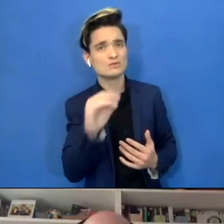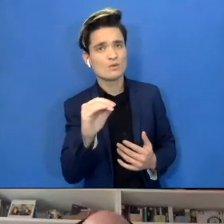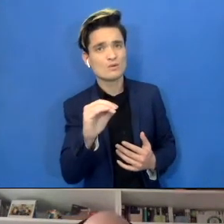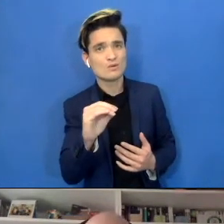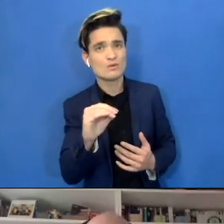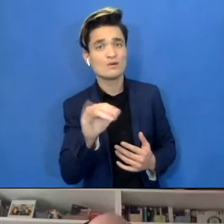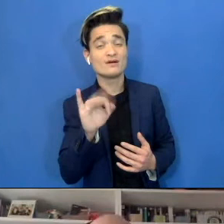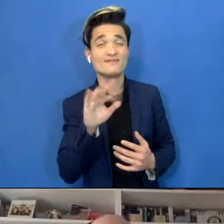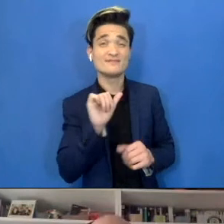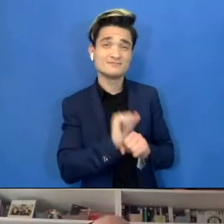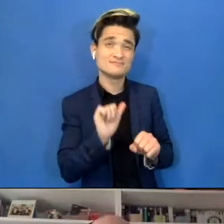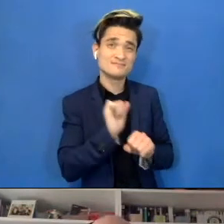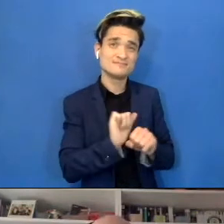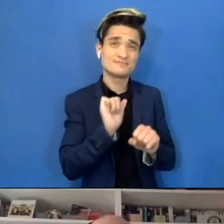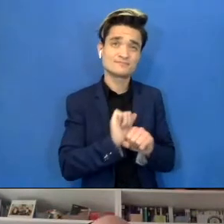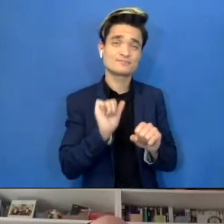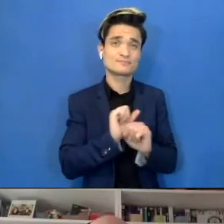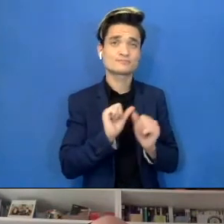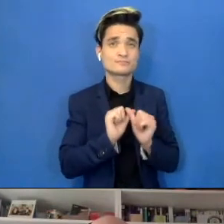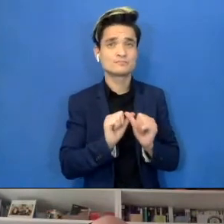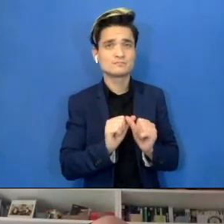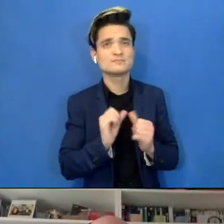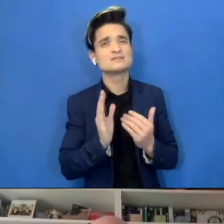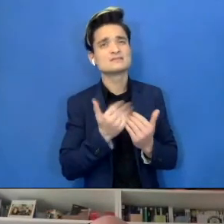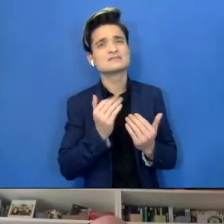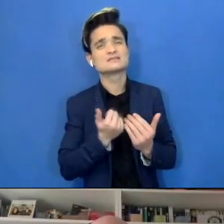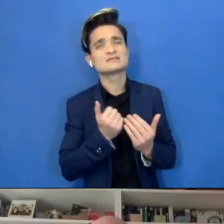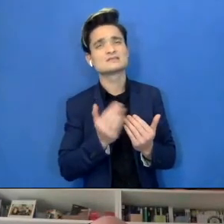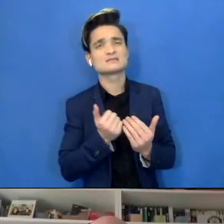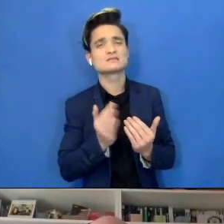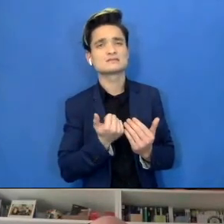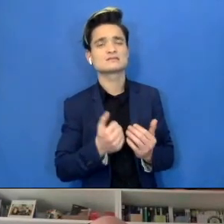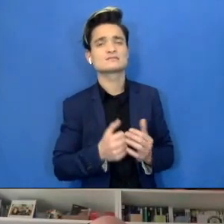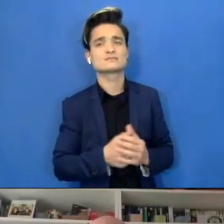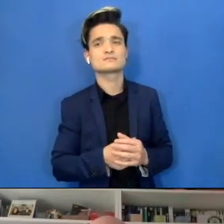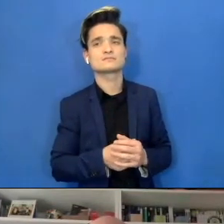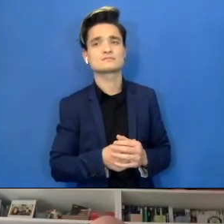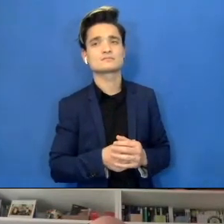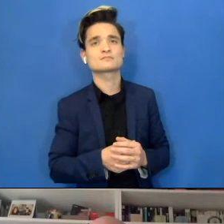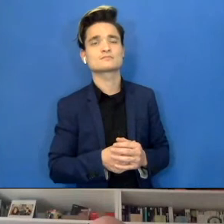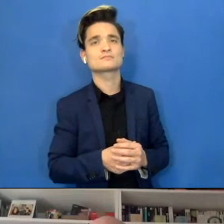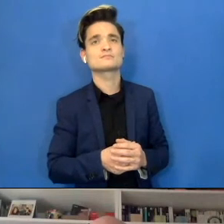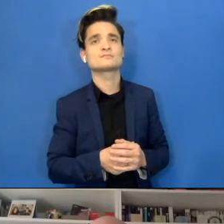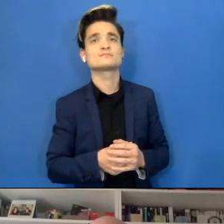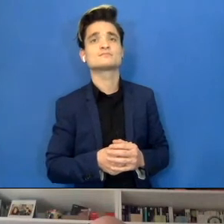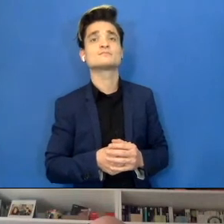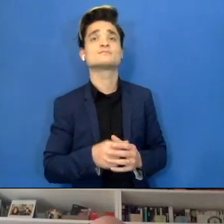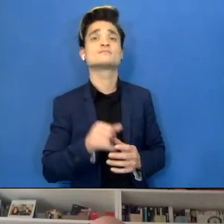I mean, even if you're meeting a group for the first time, if you do have a deep and honest chat about boundaries, you can still do all of this.